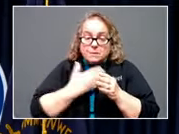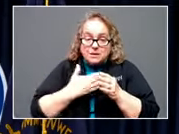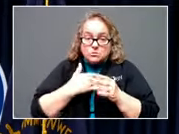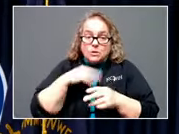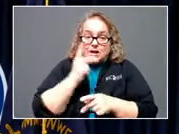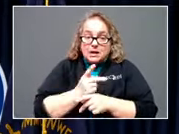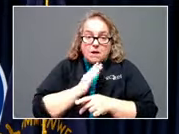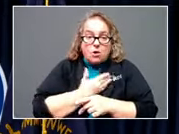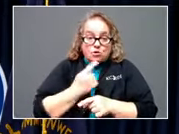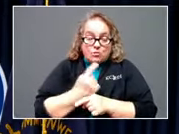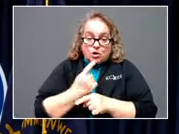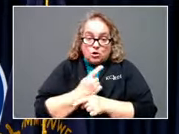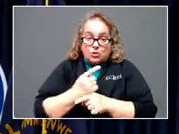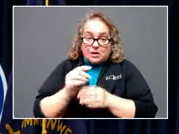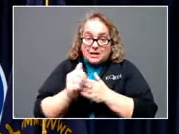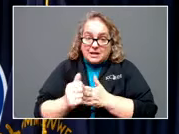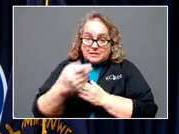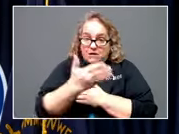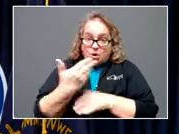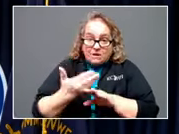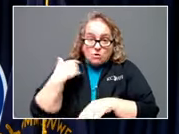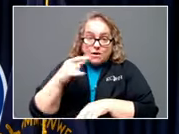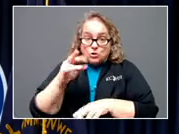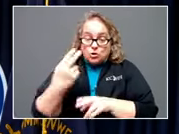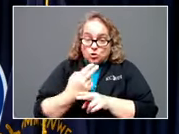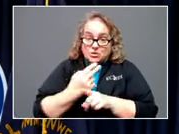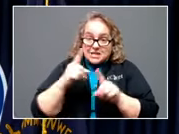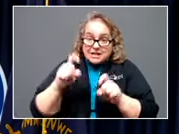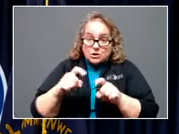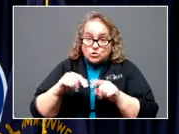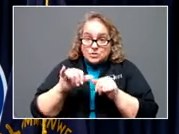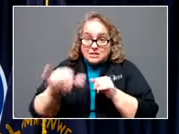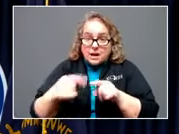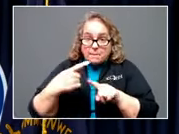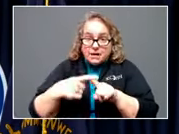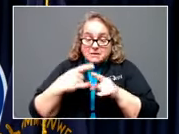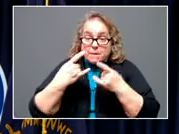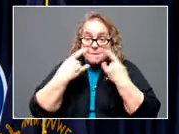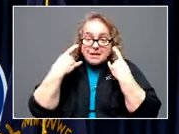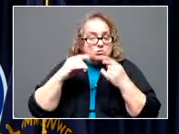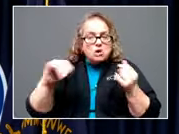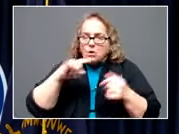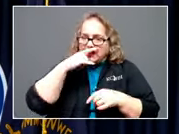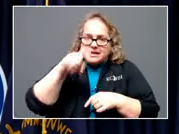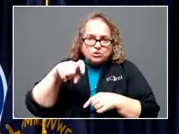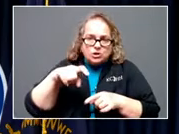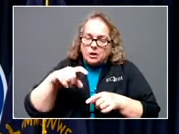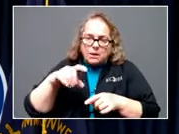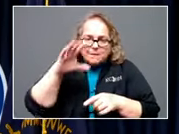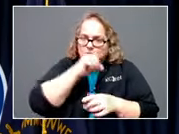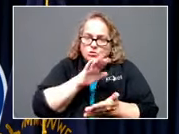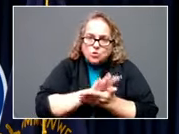that we had before, because if you use Test to Stay plus masks, no kid needs to miss school unless they actually have an infection. And then they shouldn't be in